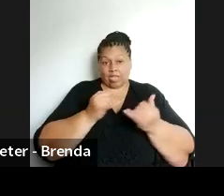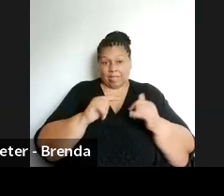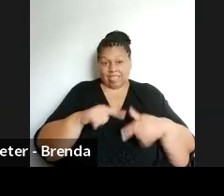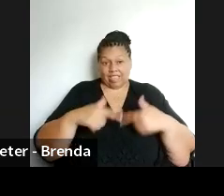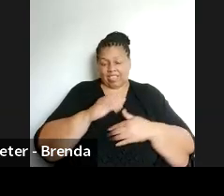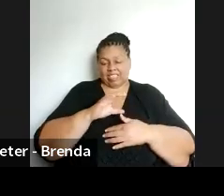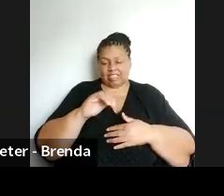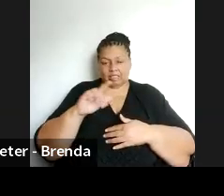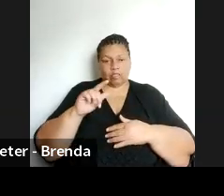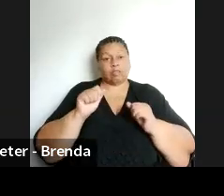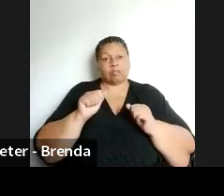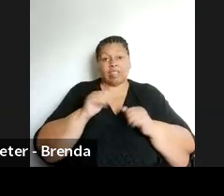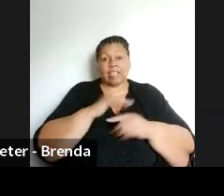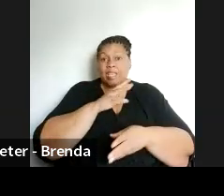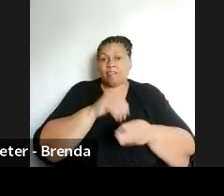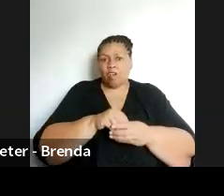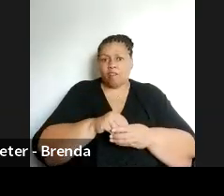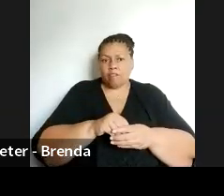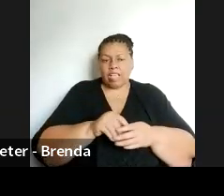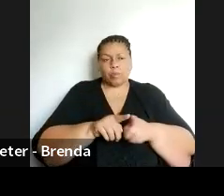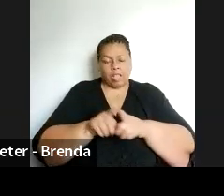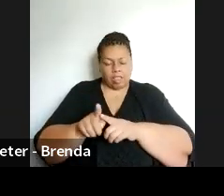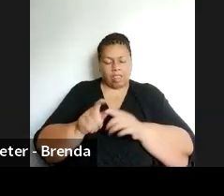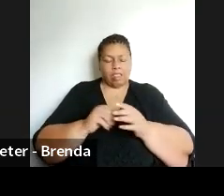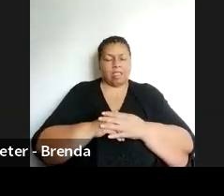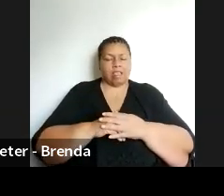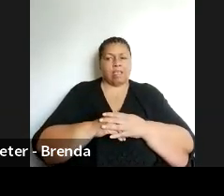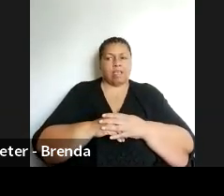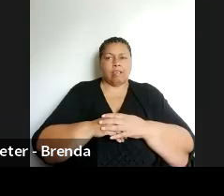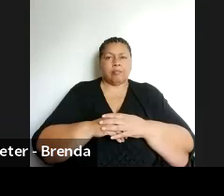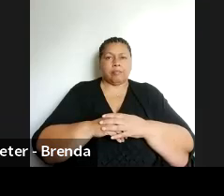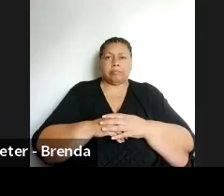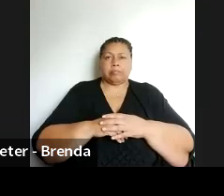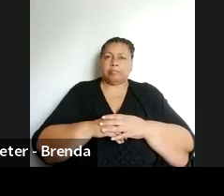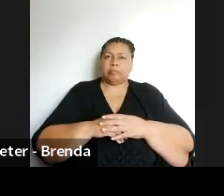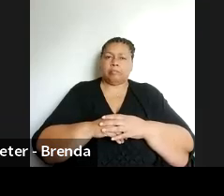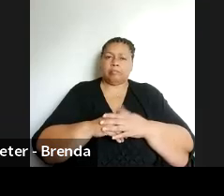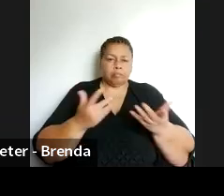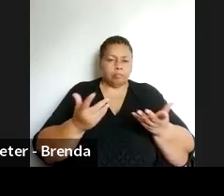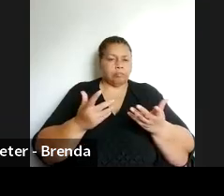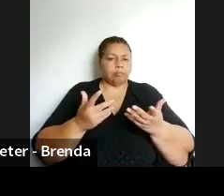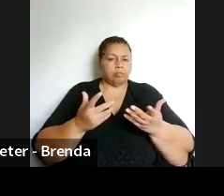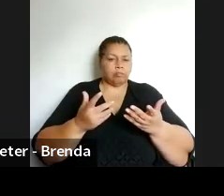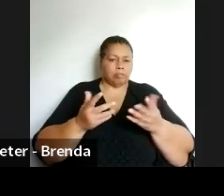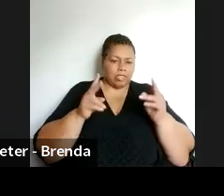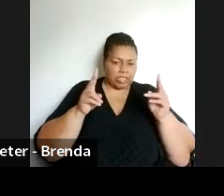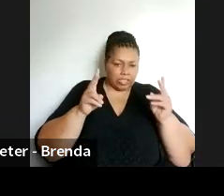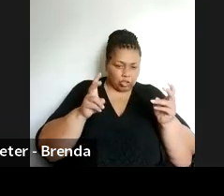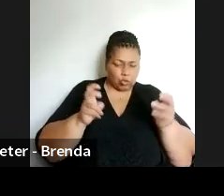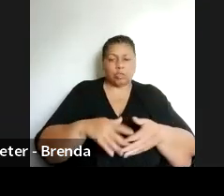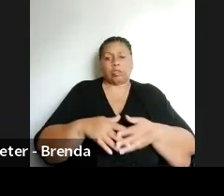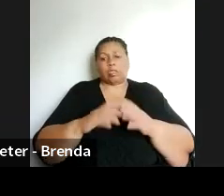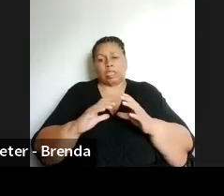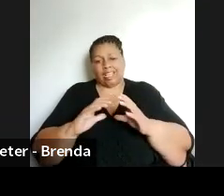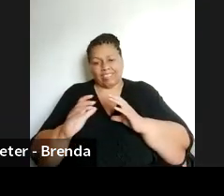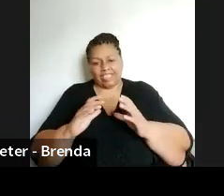Alexis, the issue with there was a conversation in the question and answers about